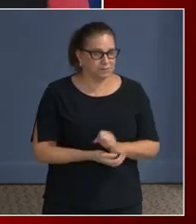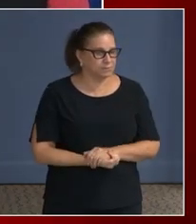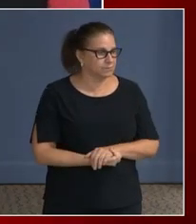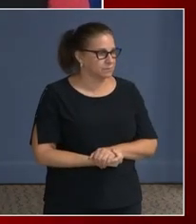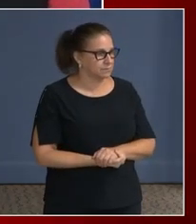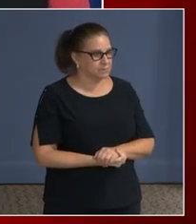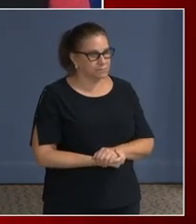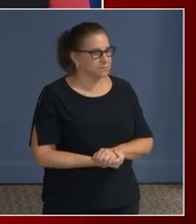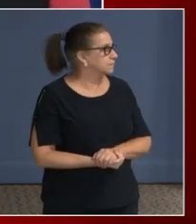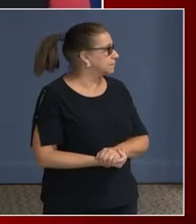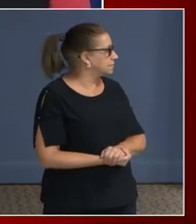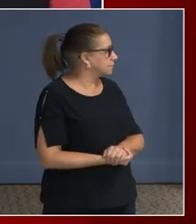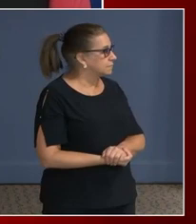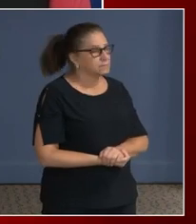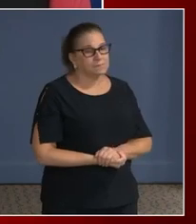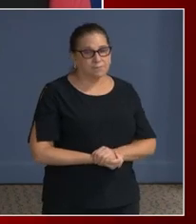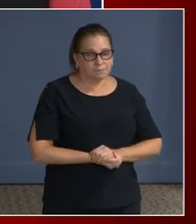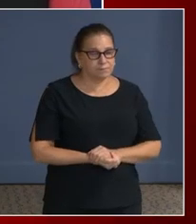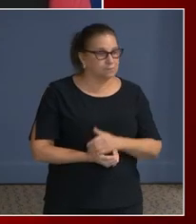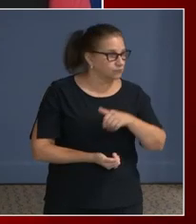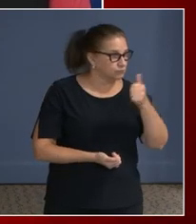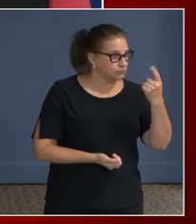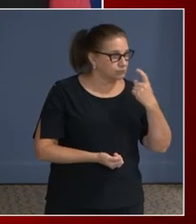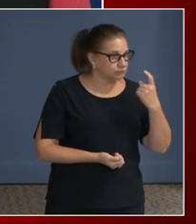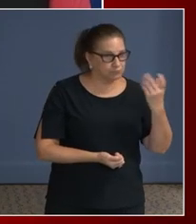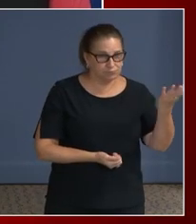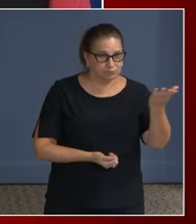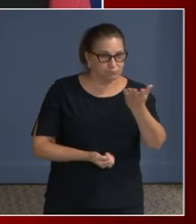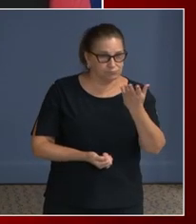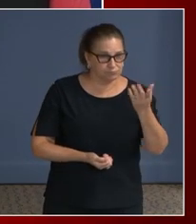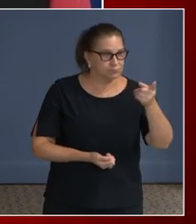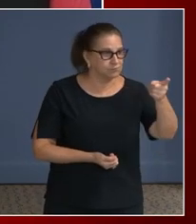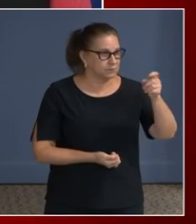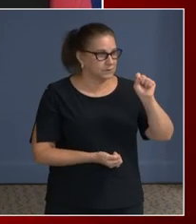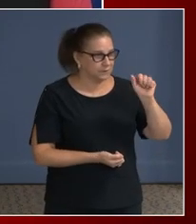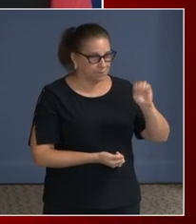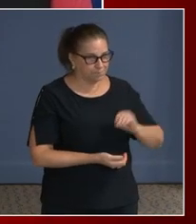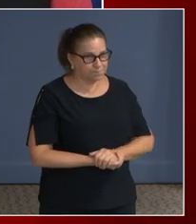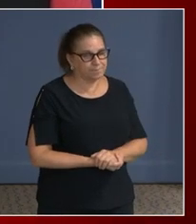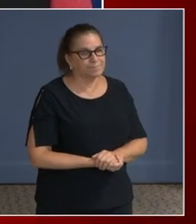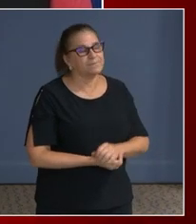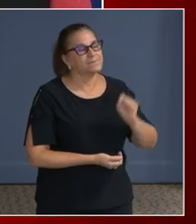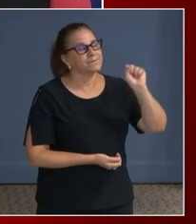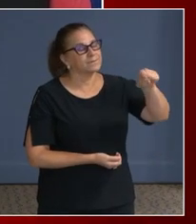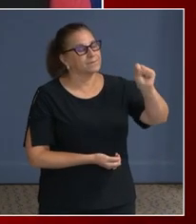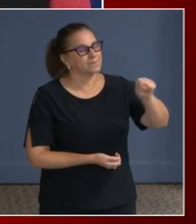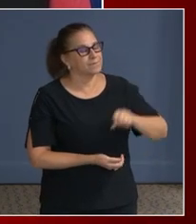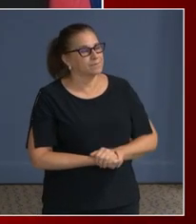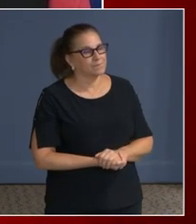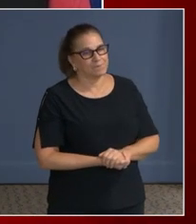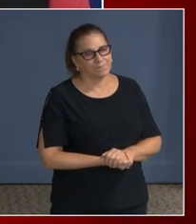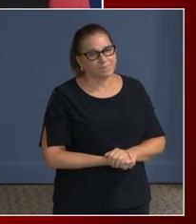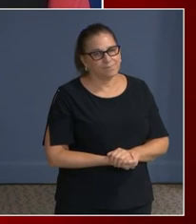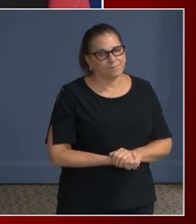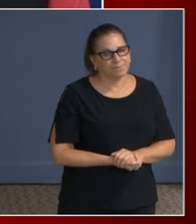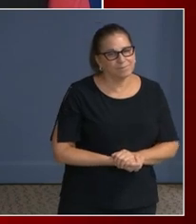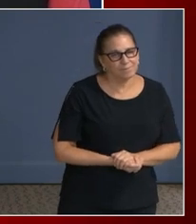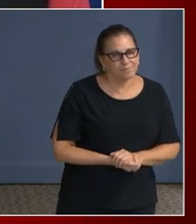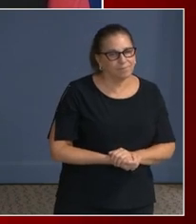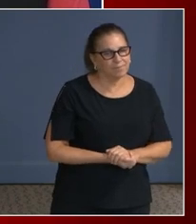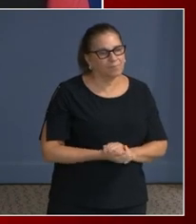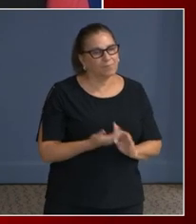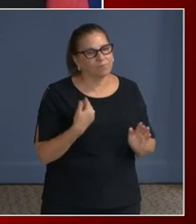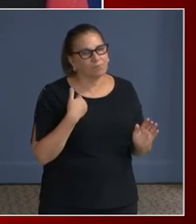Okay, any other questions, guys? Yes, Sam? Yes, Mayor. Just a comment, if you would. We had